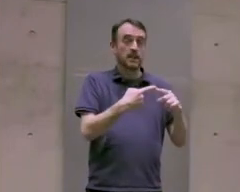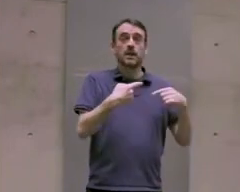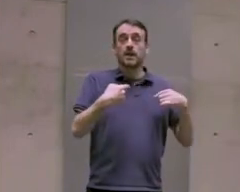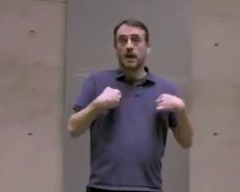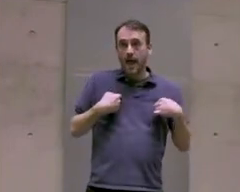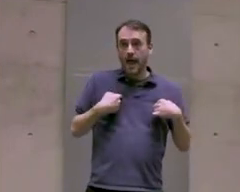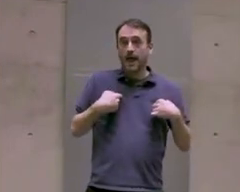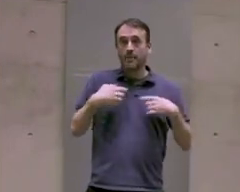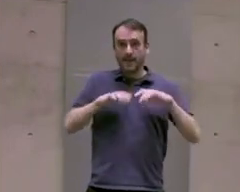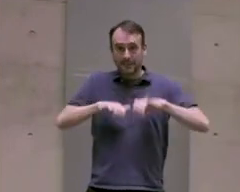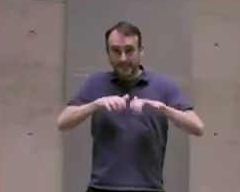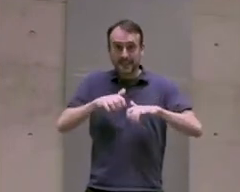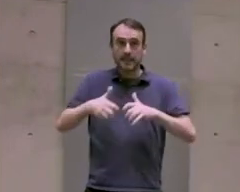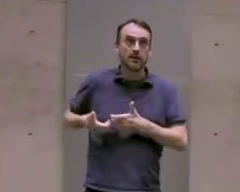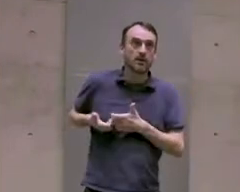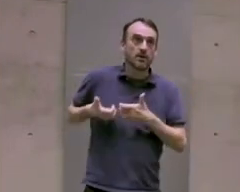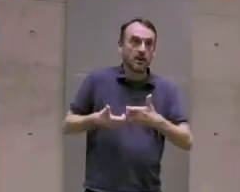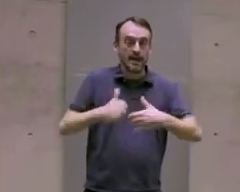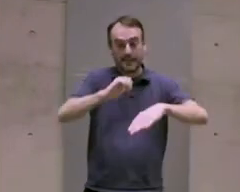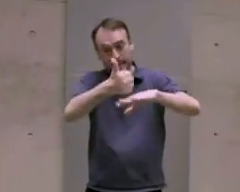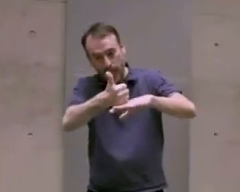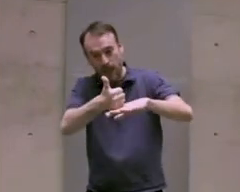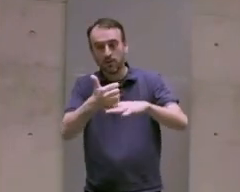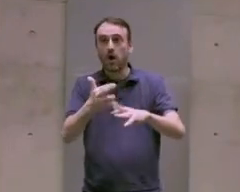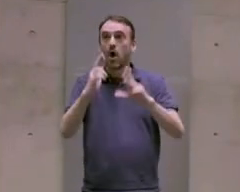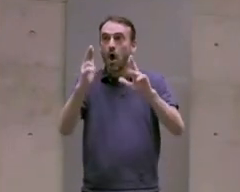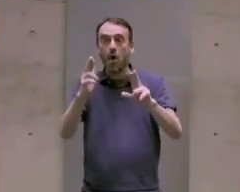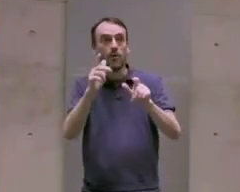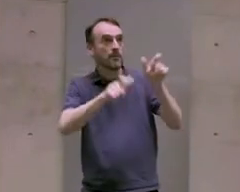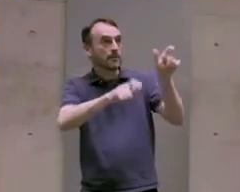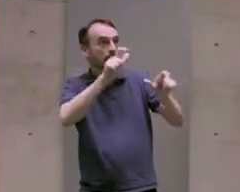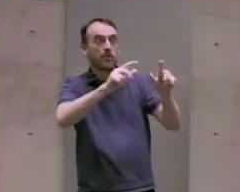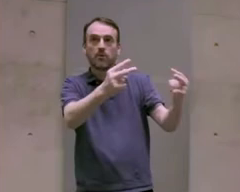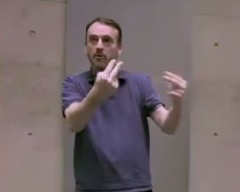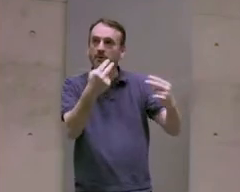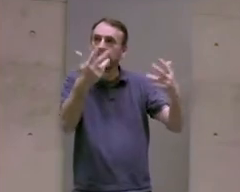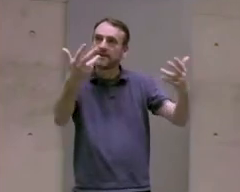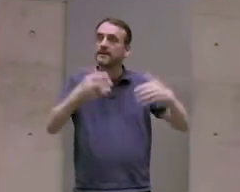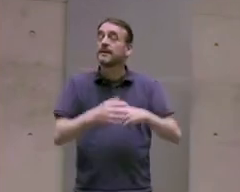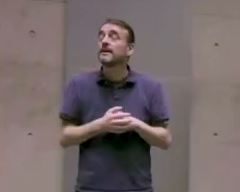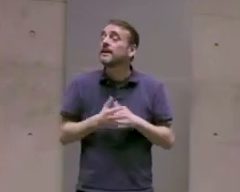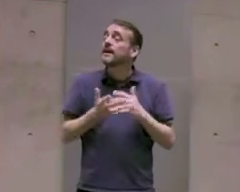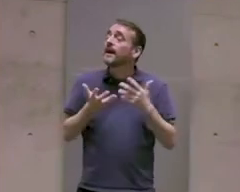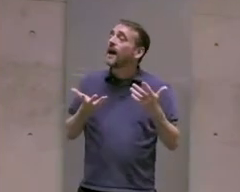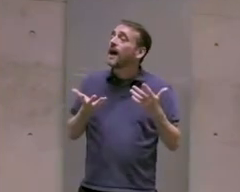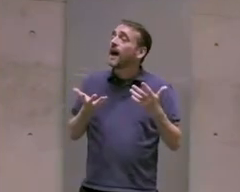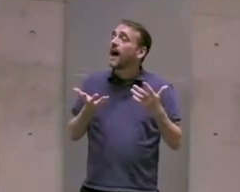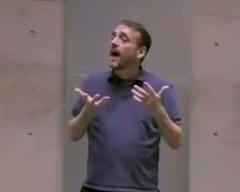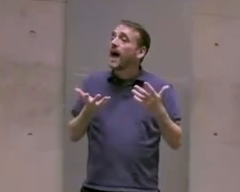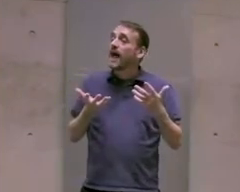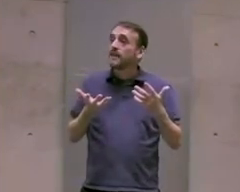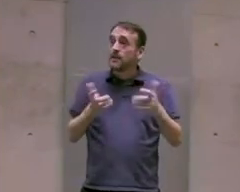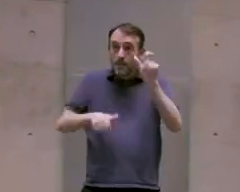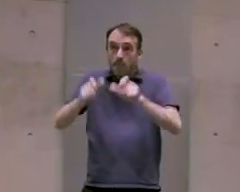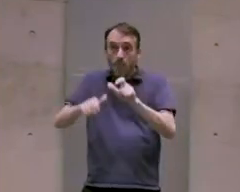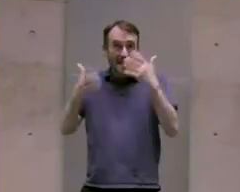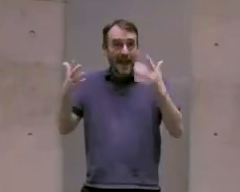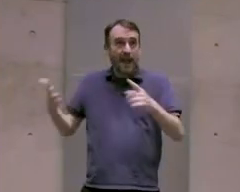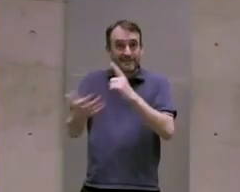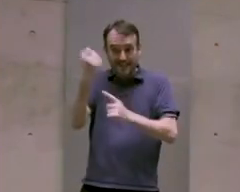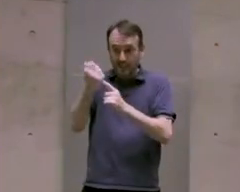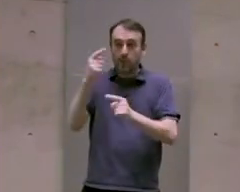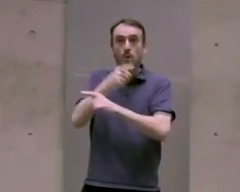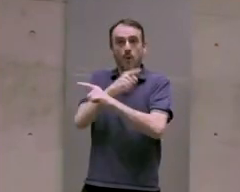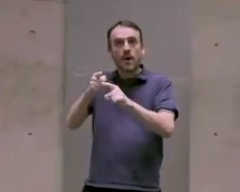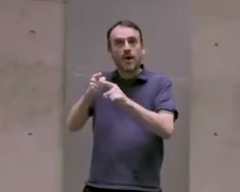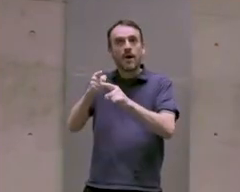I didn't ask for this. I didn't kind of build up that kind of thing automatically. And I, the people I see doing really well now are the people who are willing to put themselves out